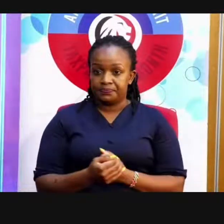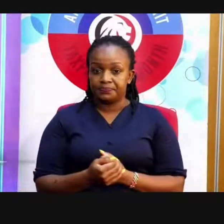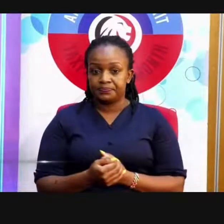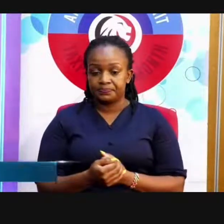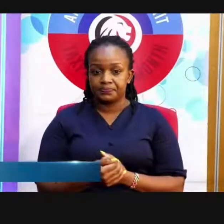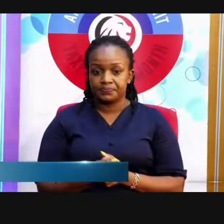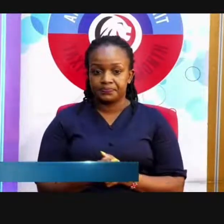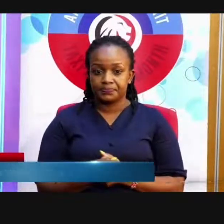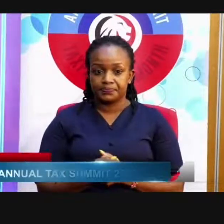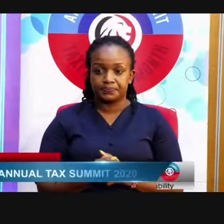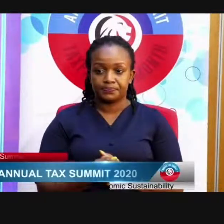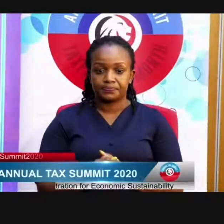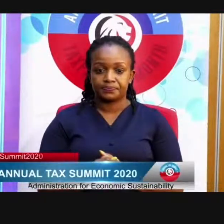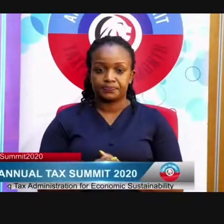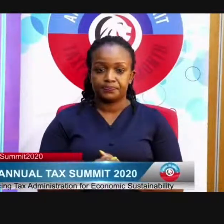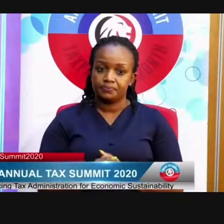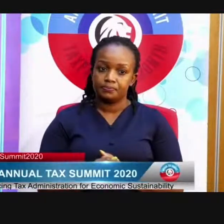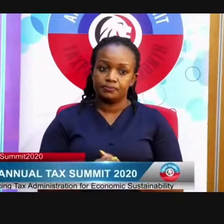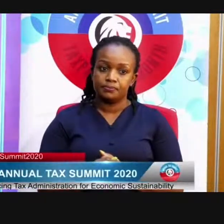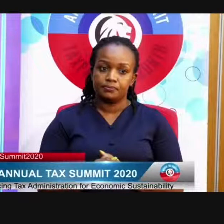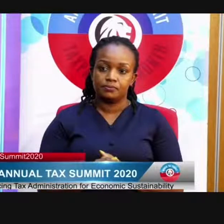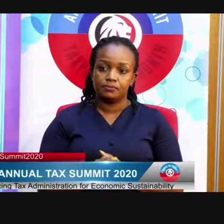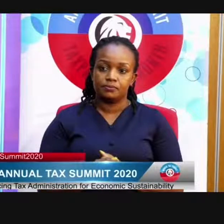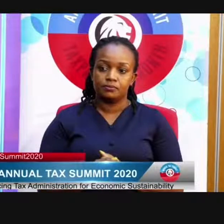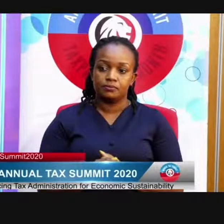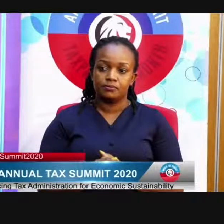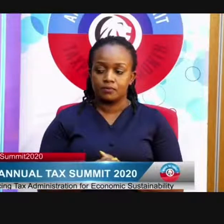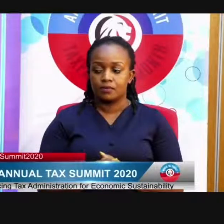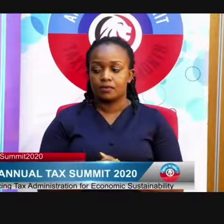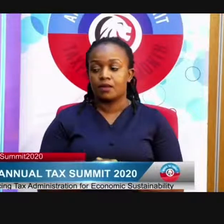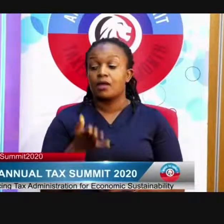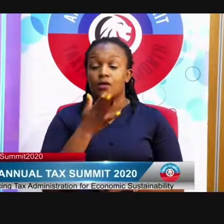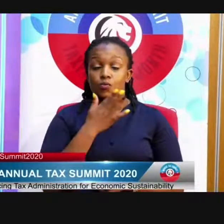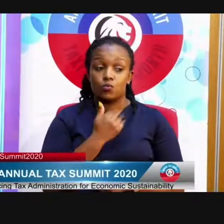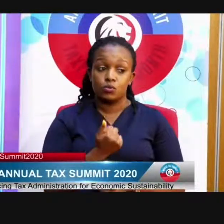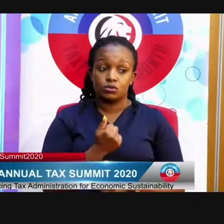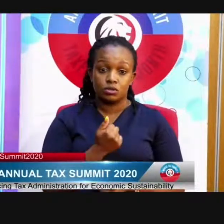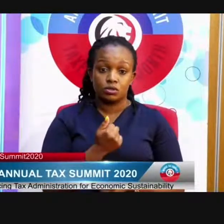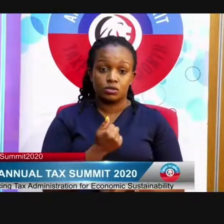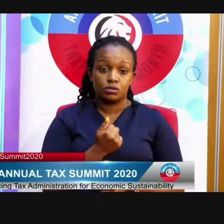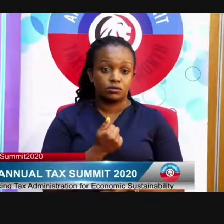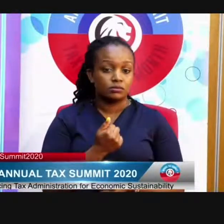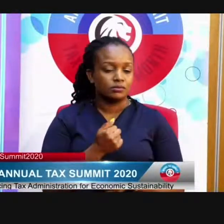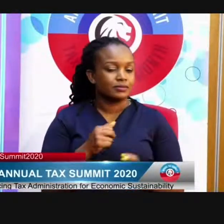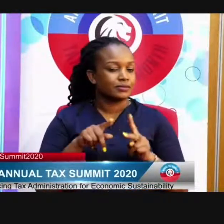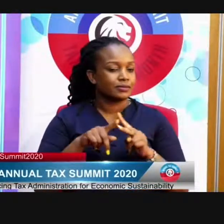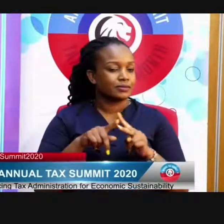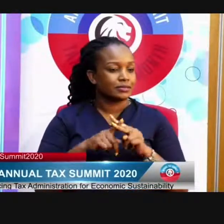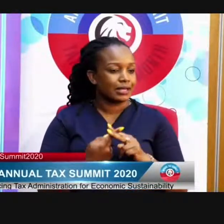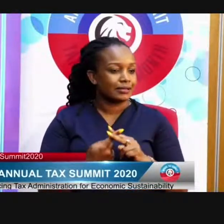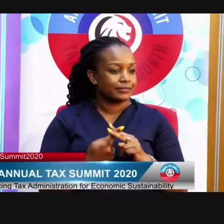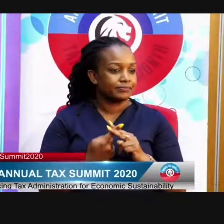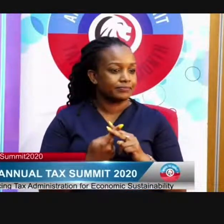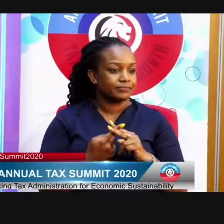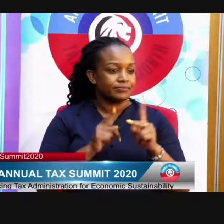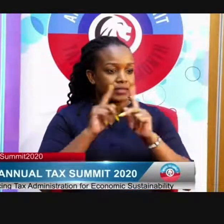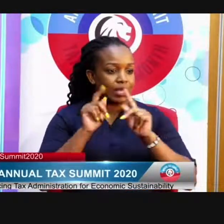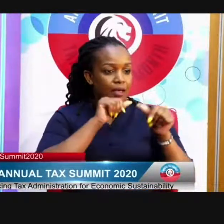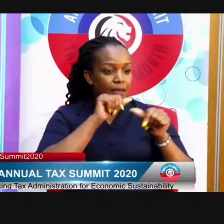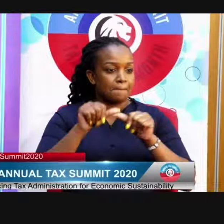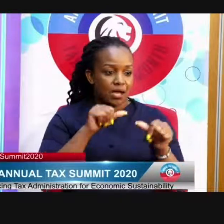I want to maybe kick off by just giving you a sense of